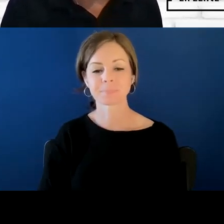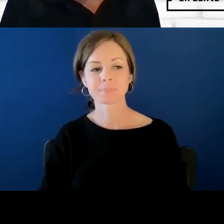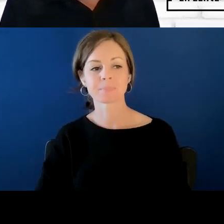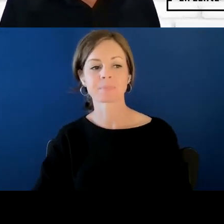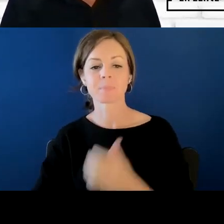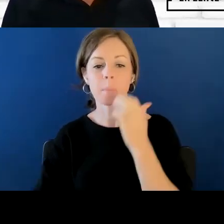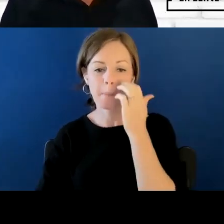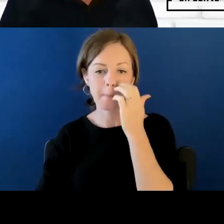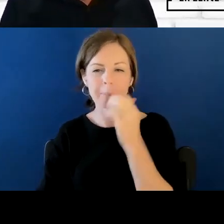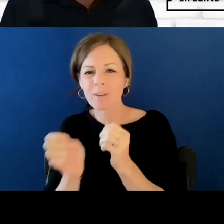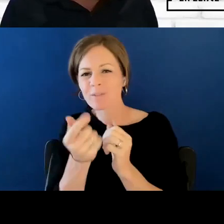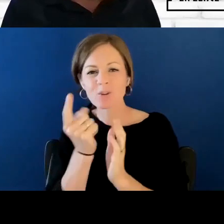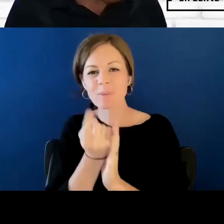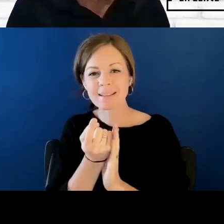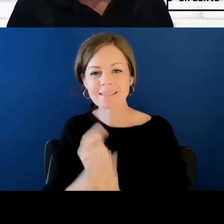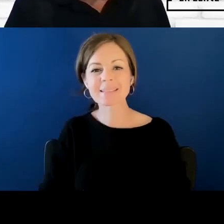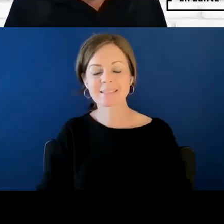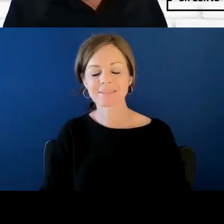Give it a couple of minutes just to see